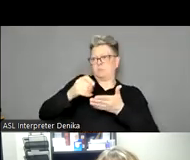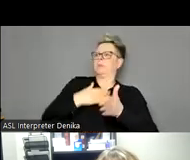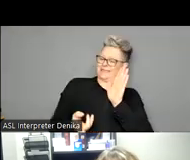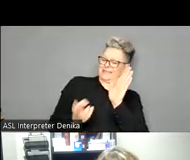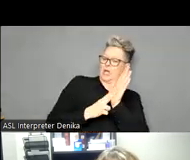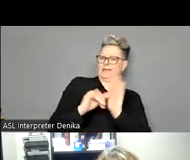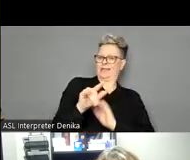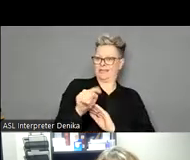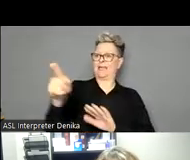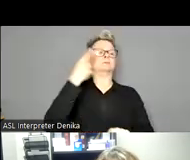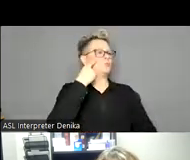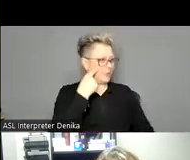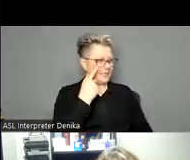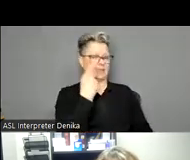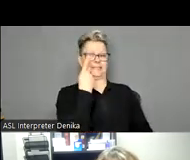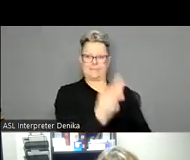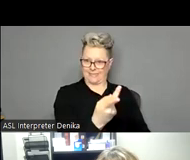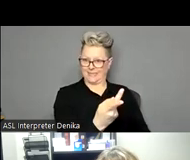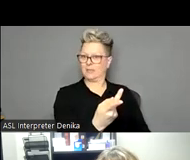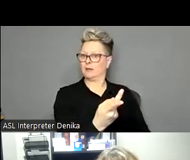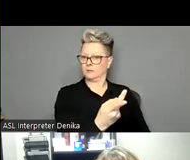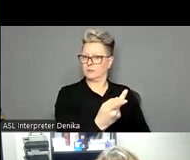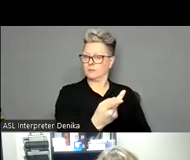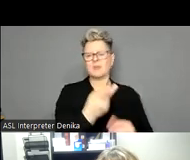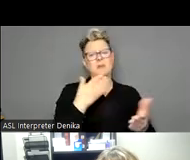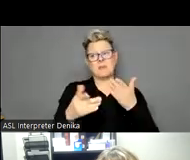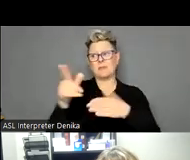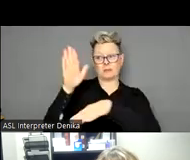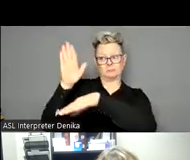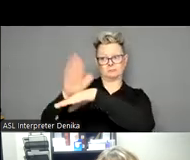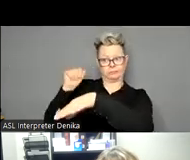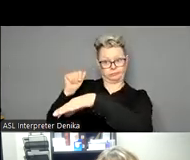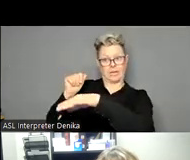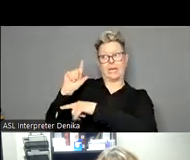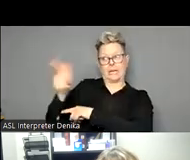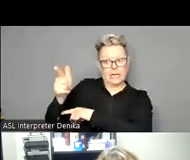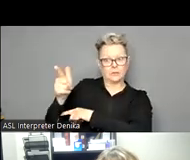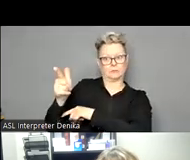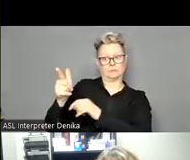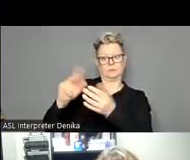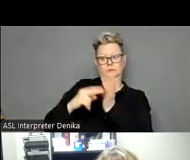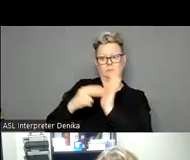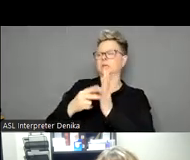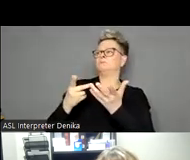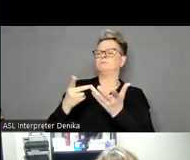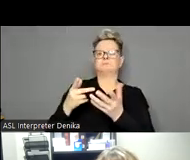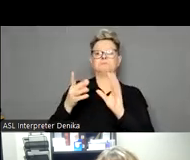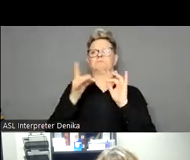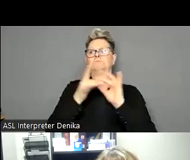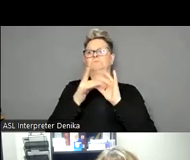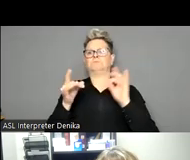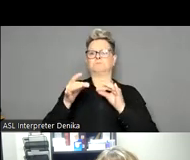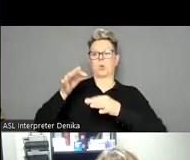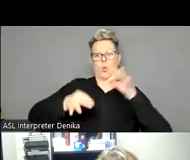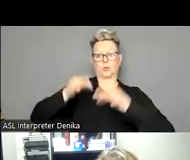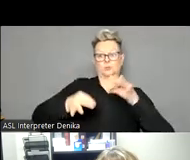it happen, and they could be called upon later to testify to that when the will is